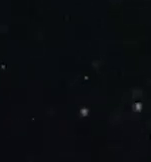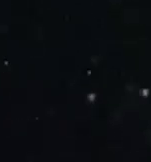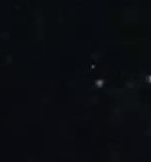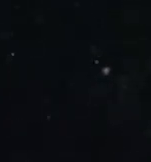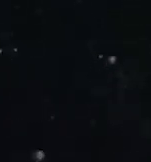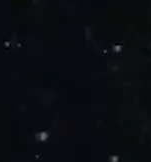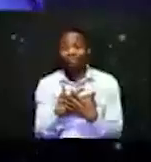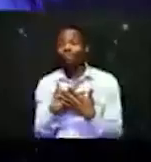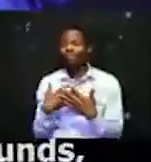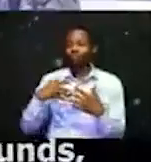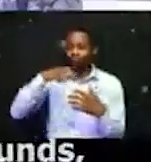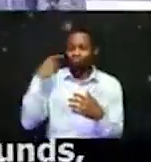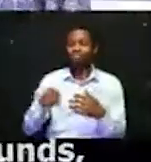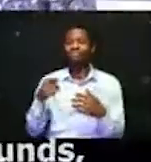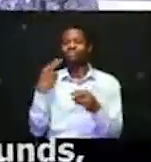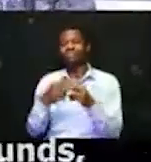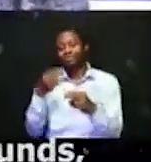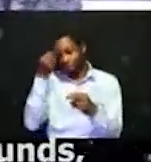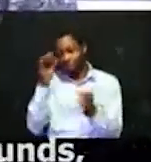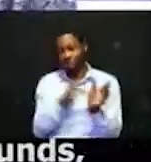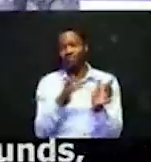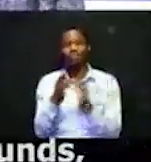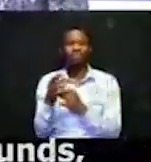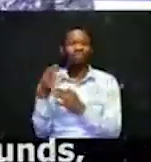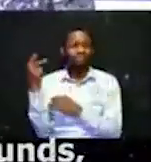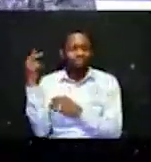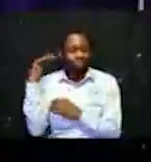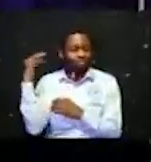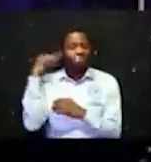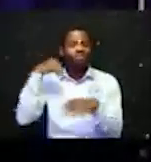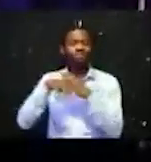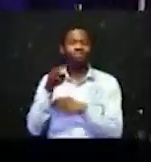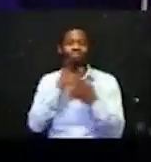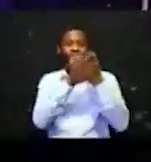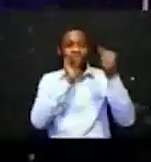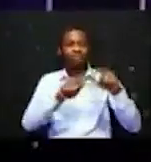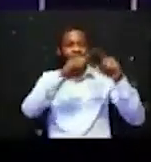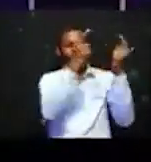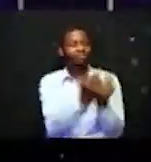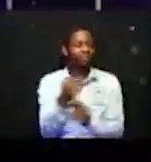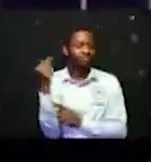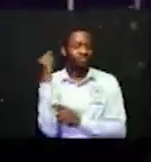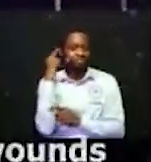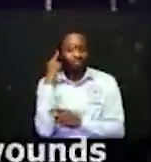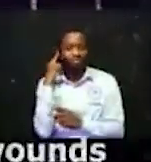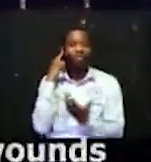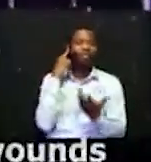How sweet the name, how sweet the name of Jesus sound in a